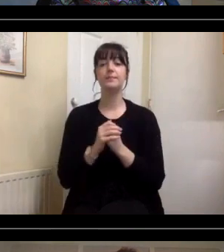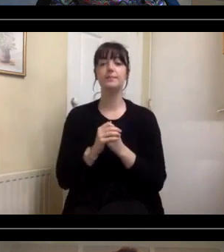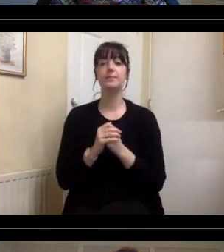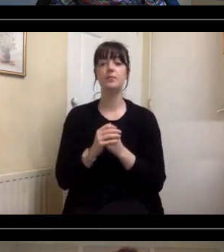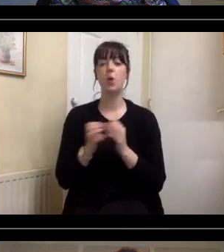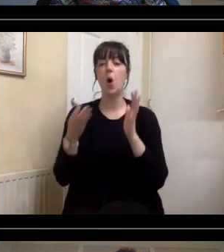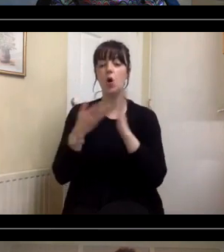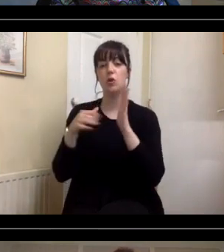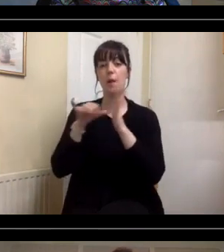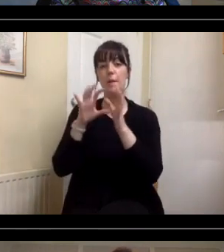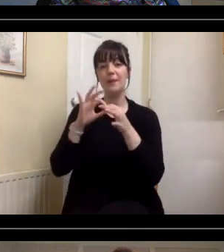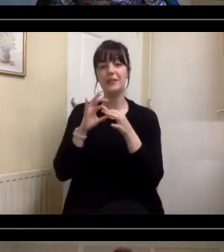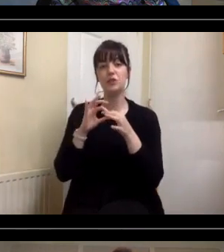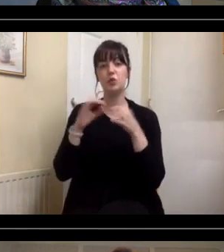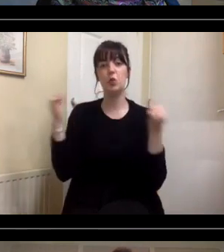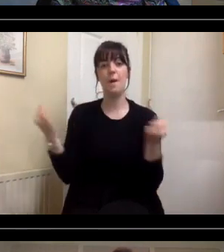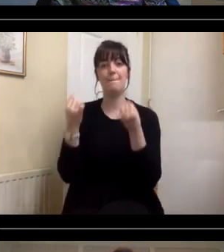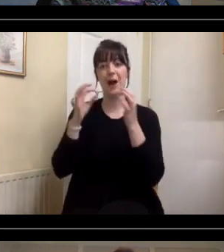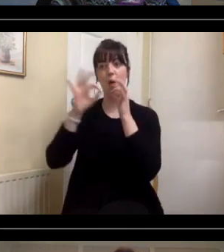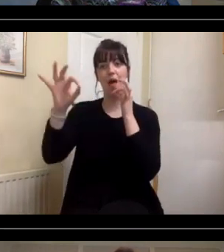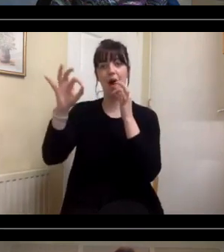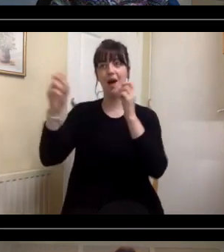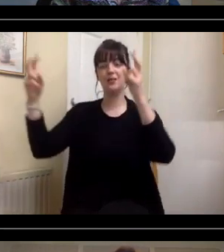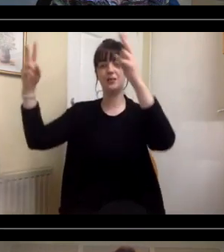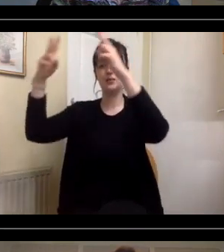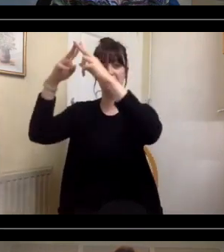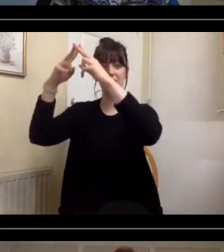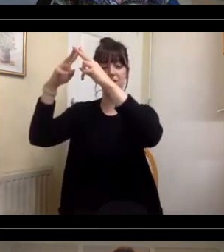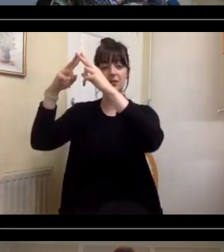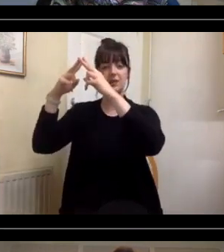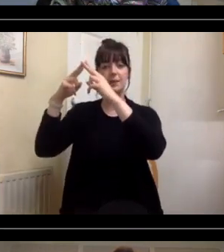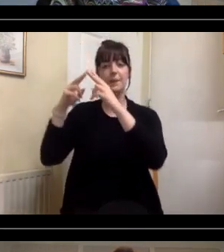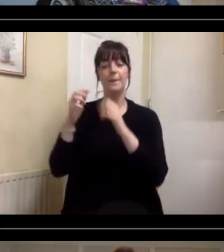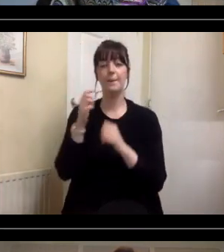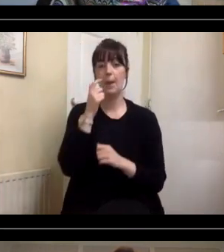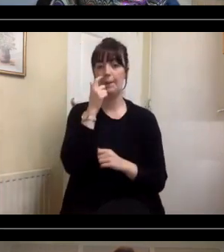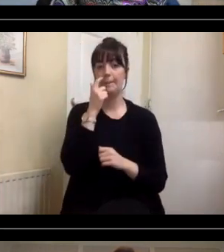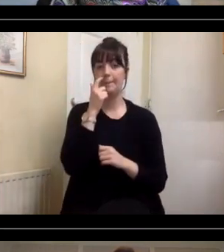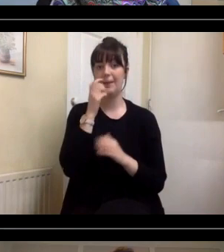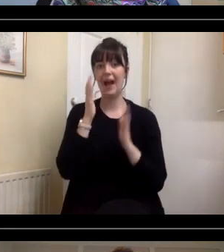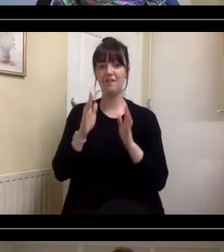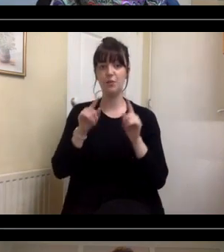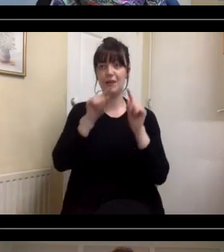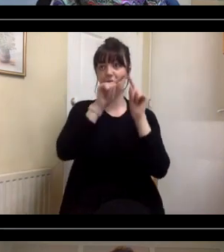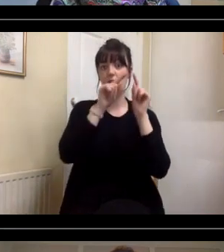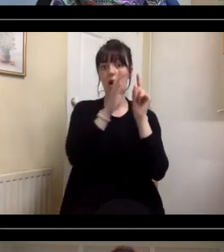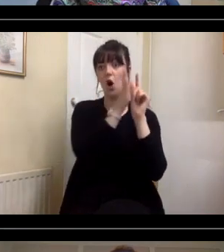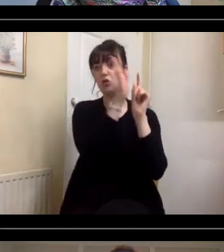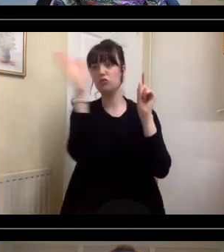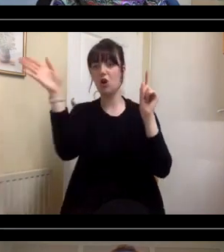lines that were to be diverted across that location, and